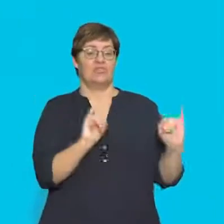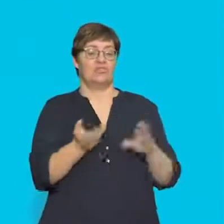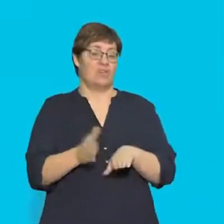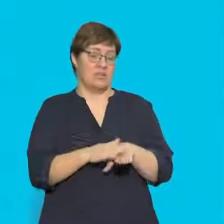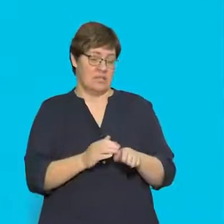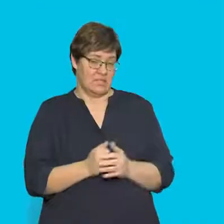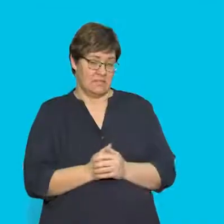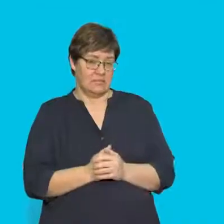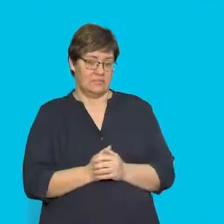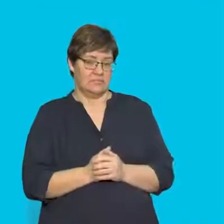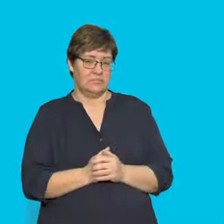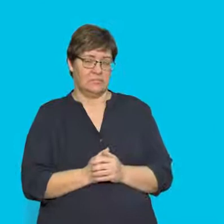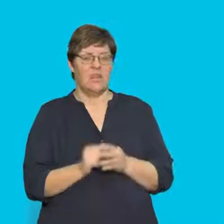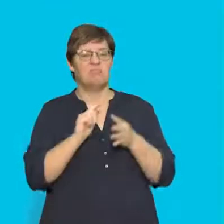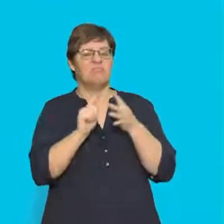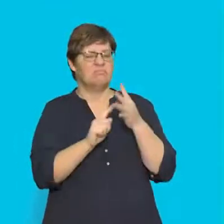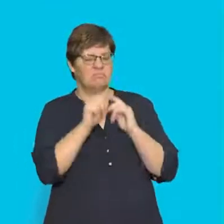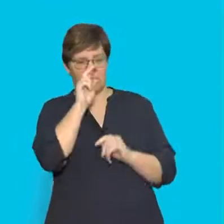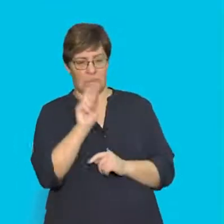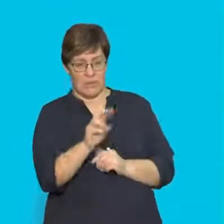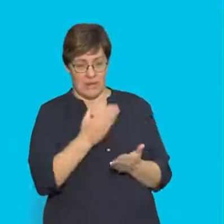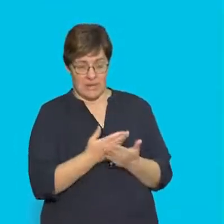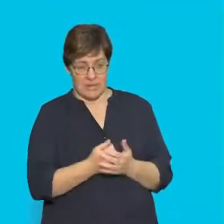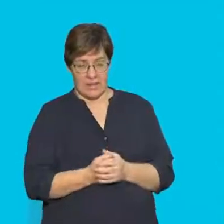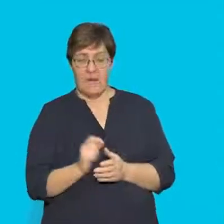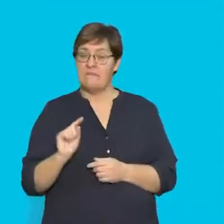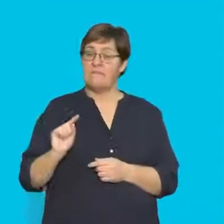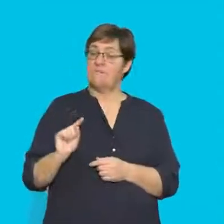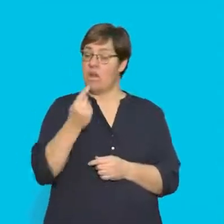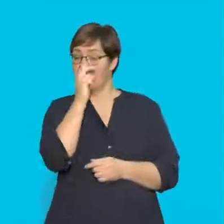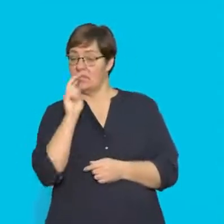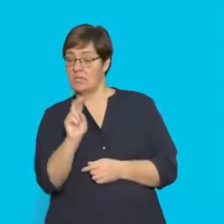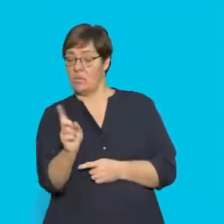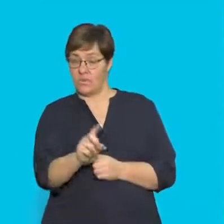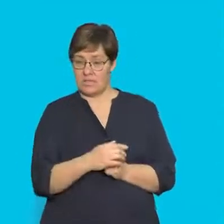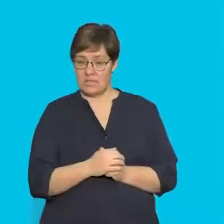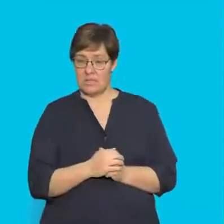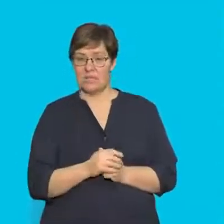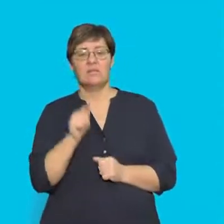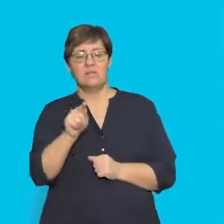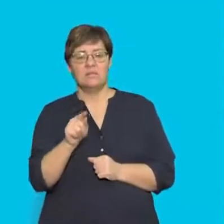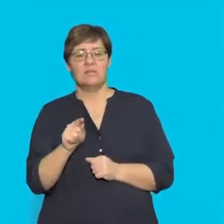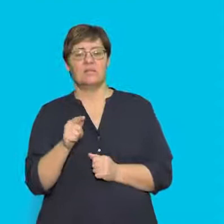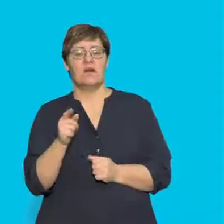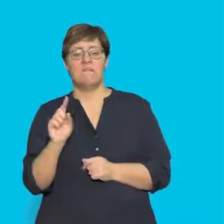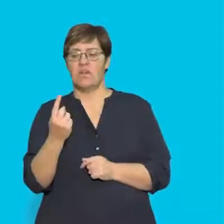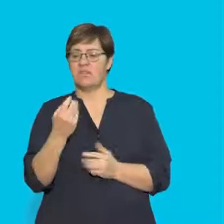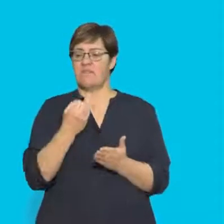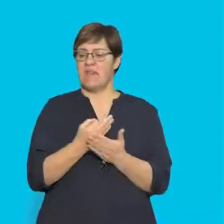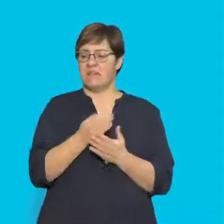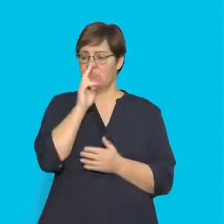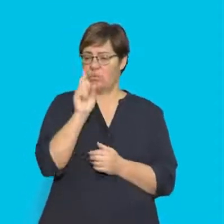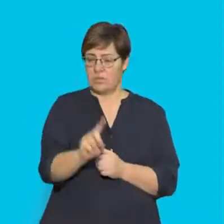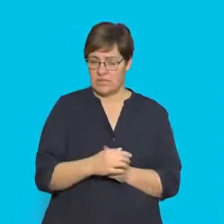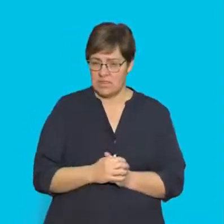factors to look at. And so the first thing that we're going to say is, what are these factors? Well, the first factor we're going to look at is